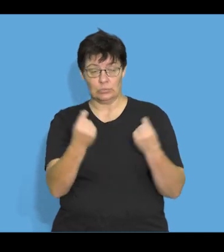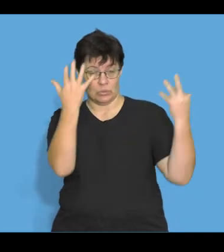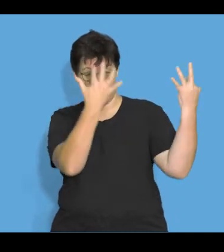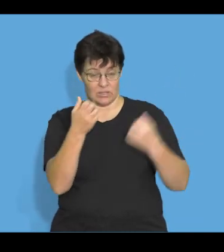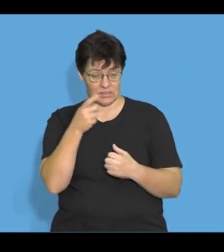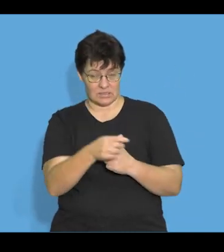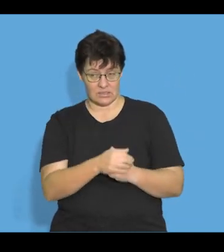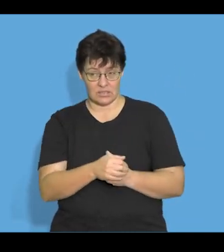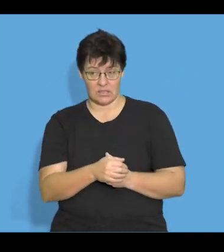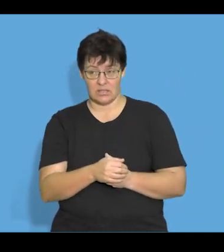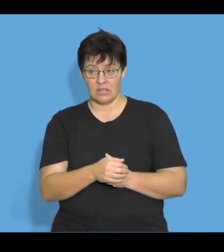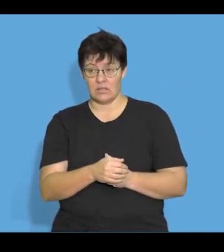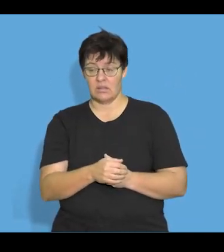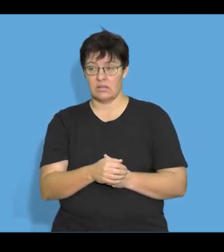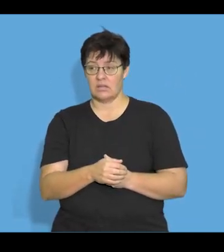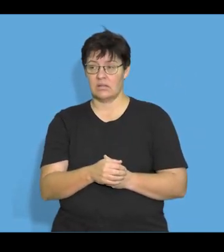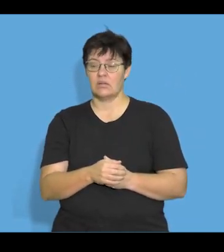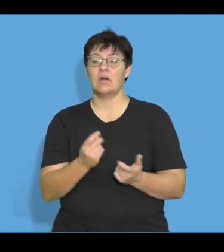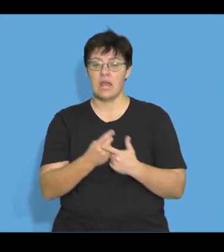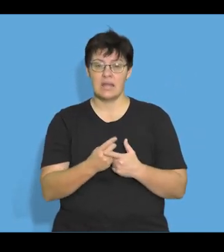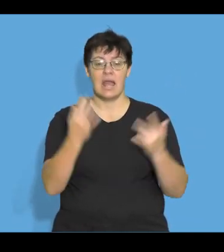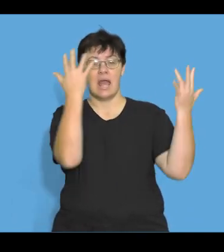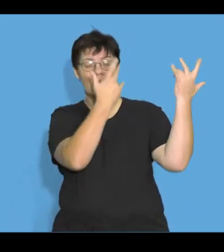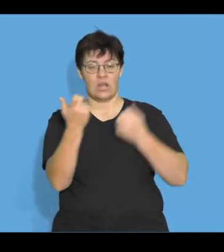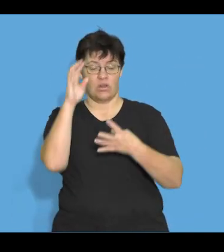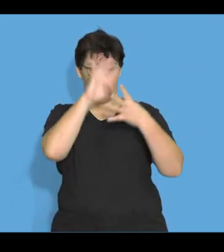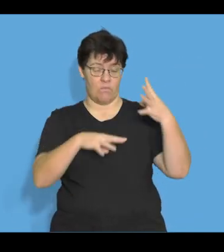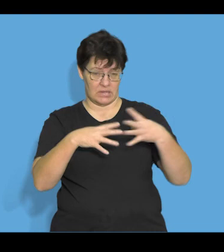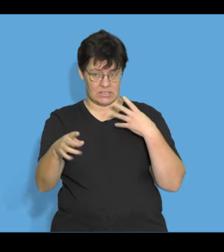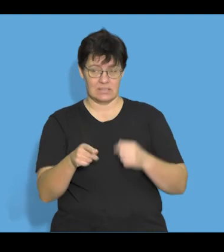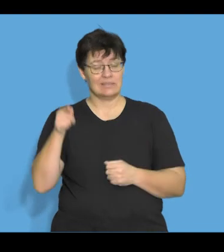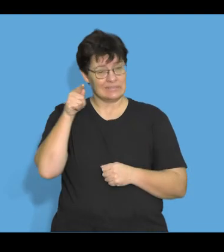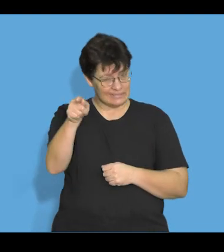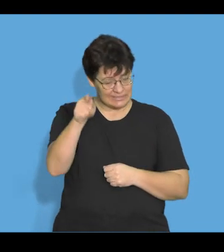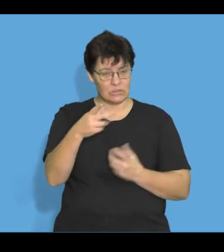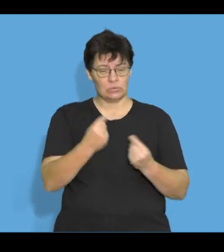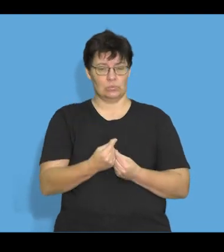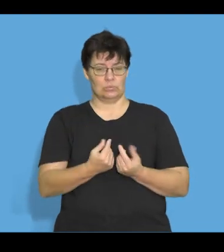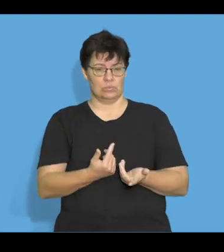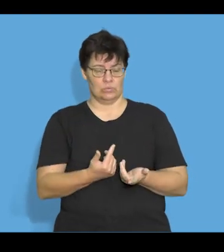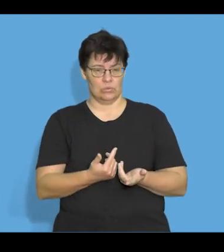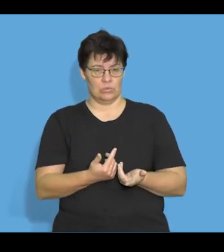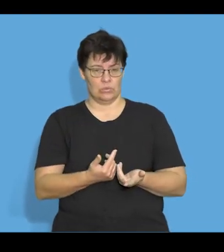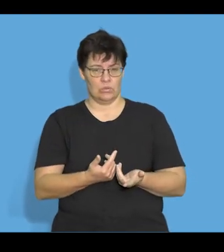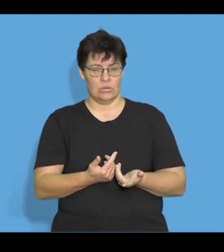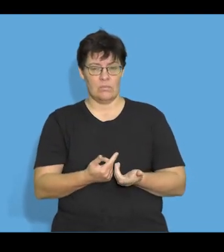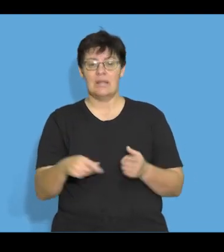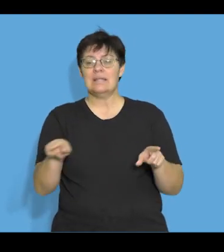a calculation format, then that is what it will look like. But you will get the same